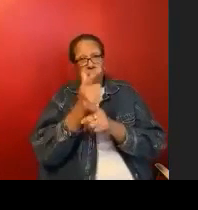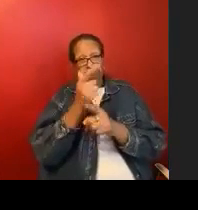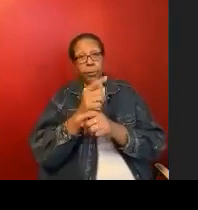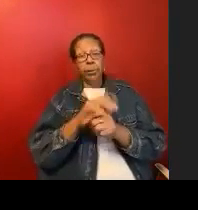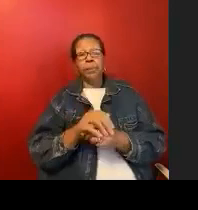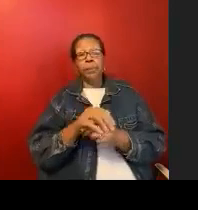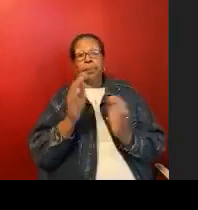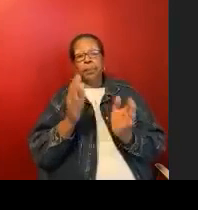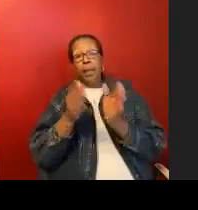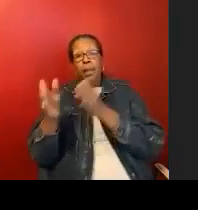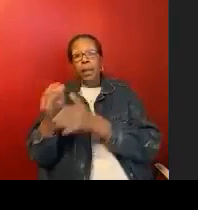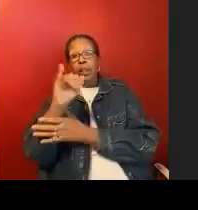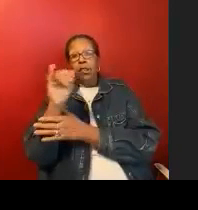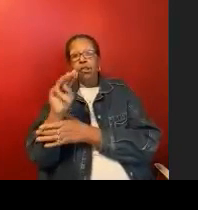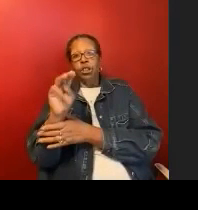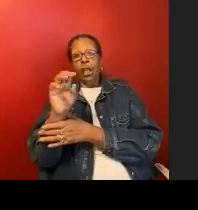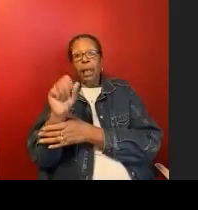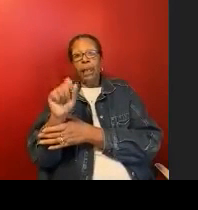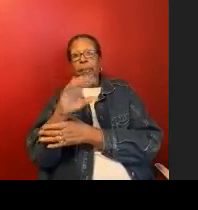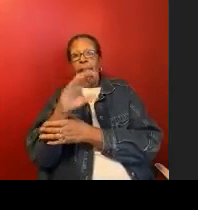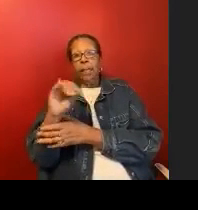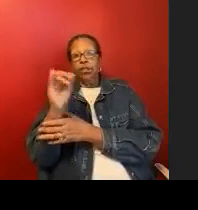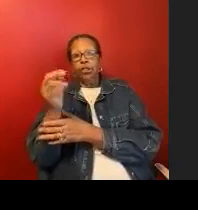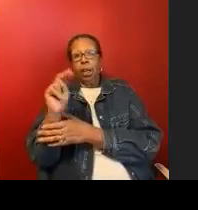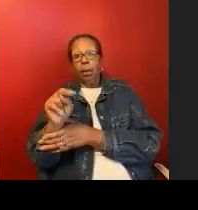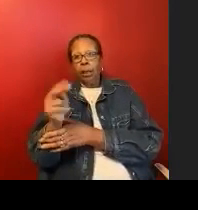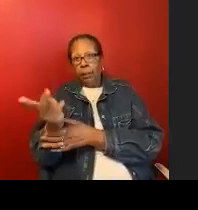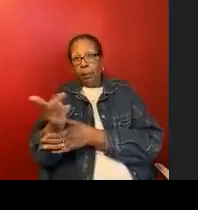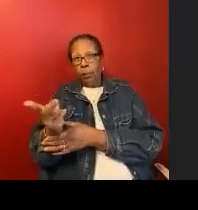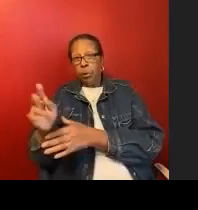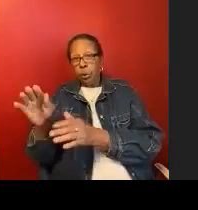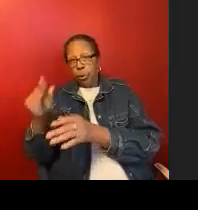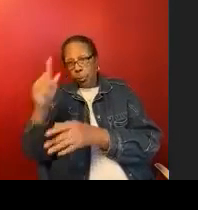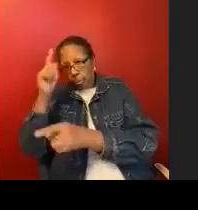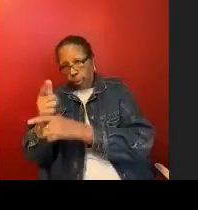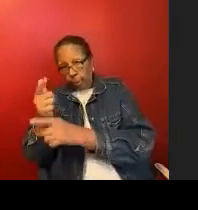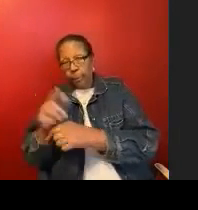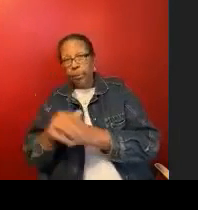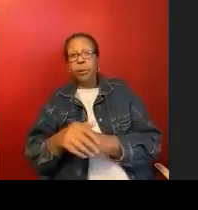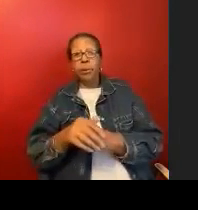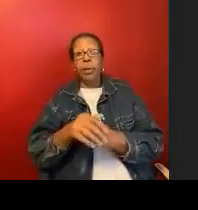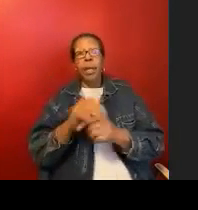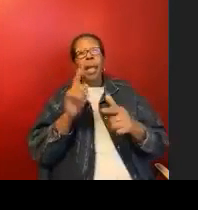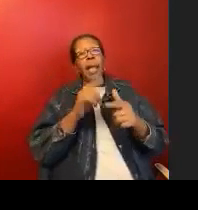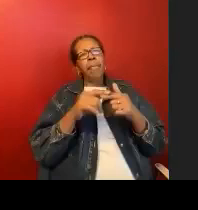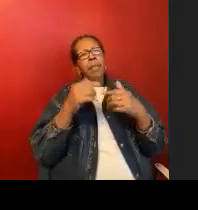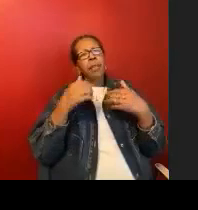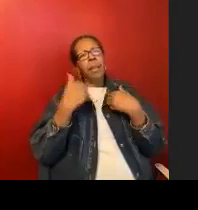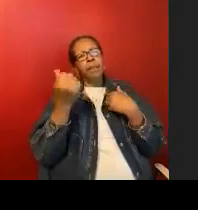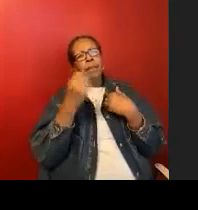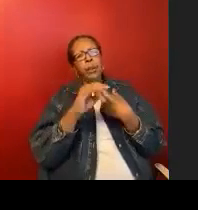James and John, they were brothers. And there were a couple of people named Judas,